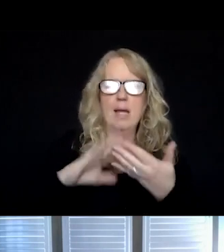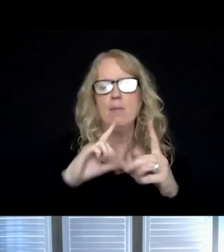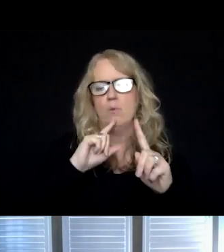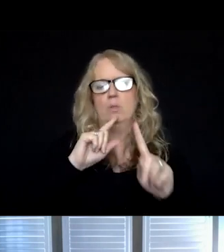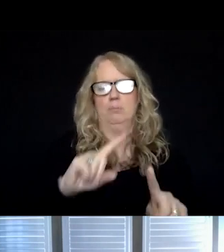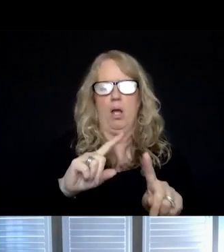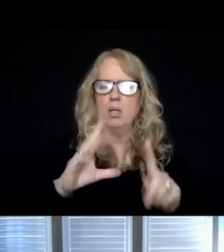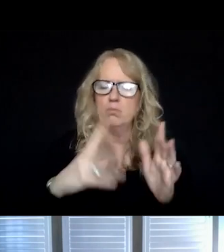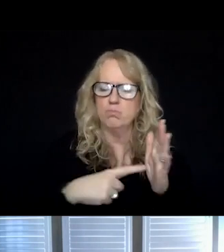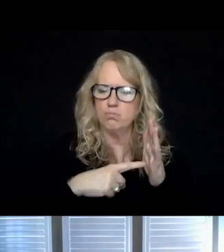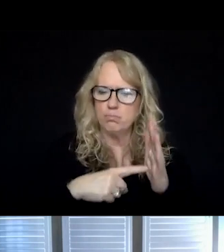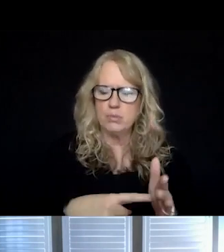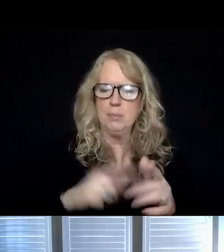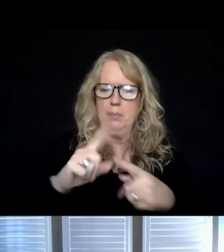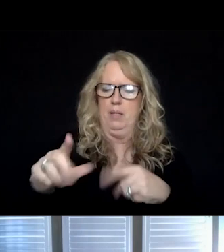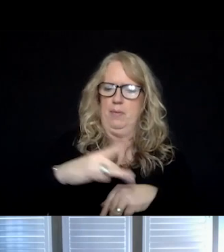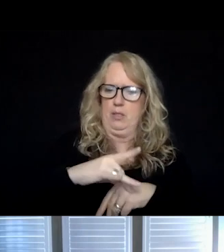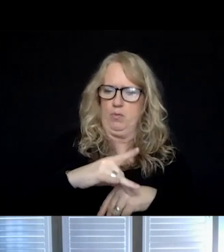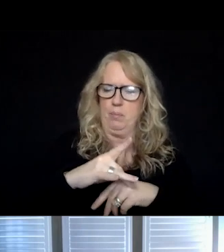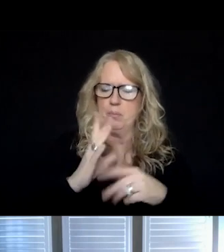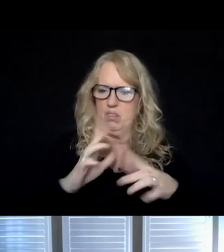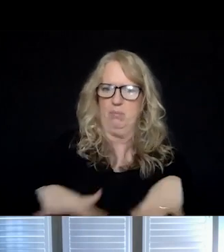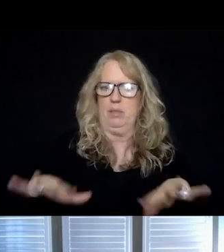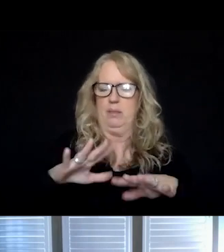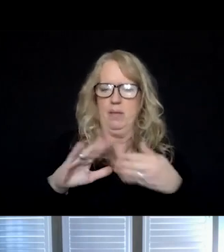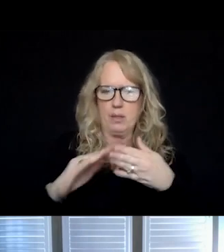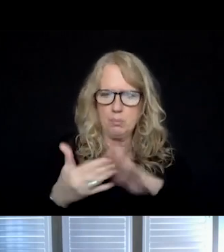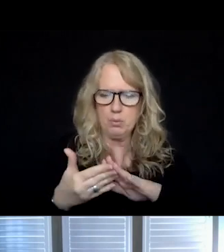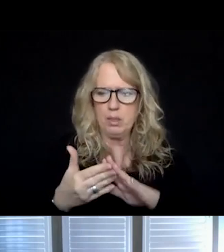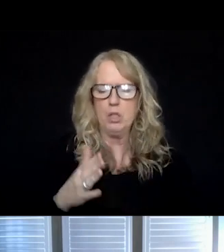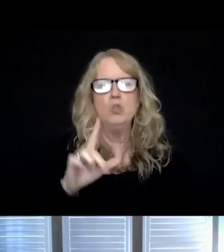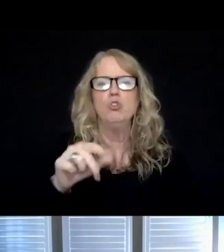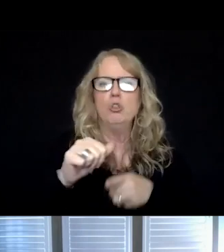should reflect the demographics of the community and that they should be